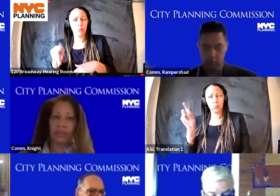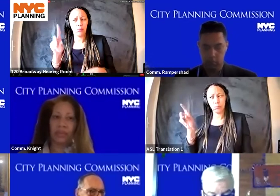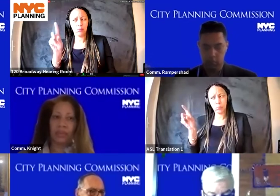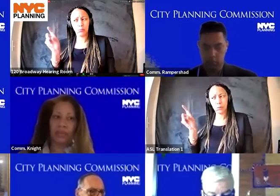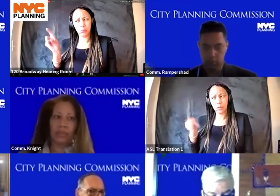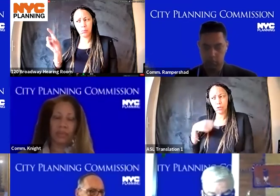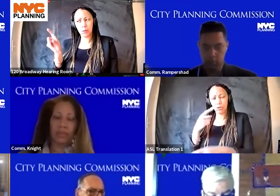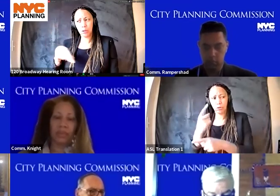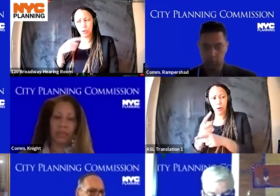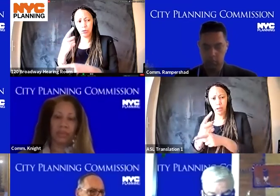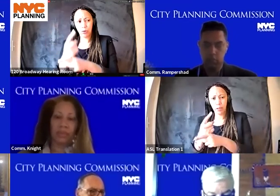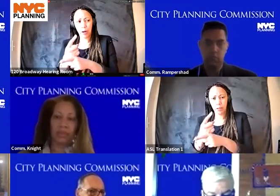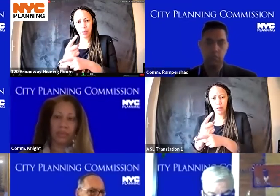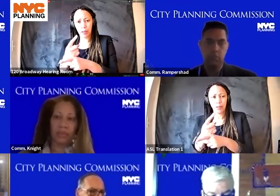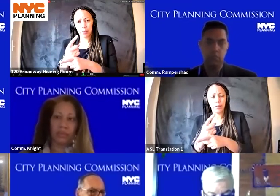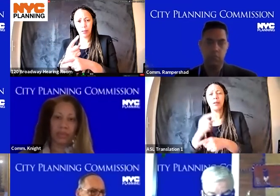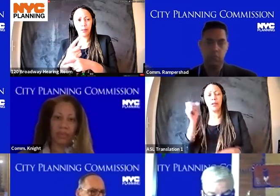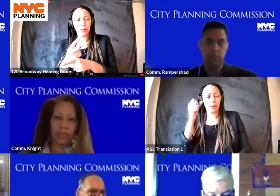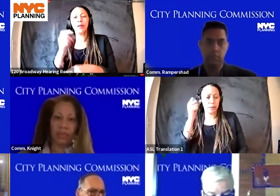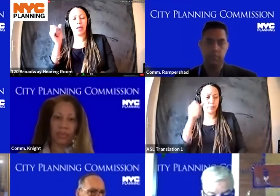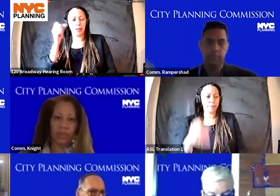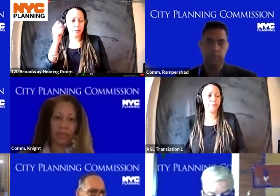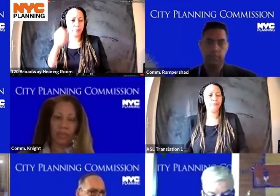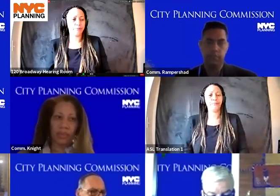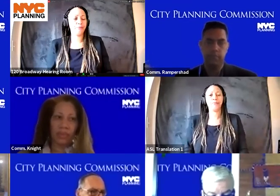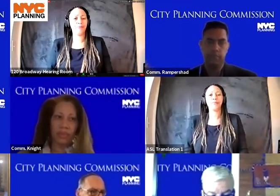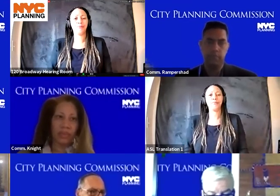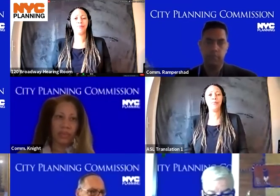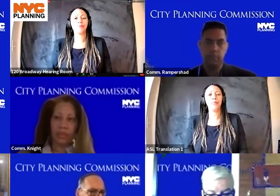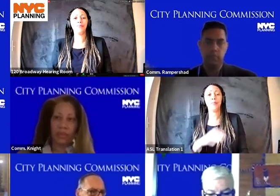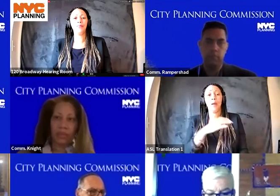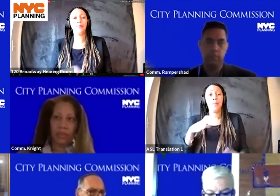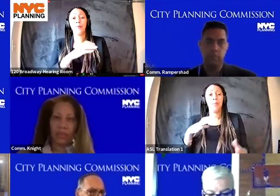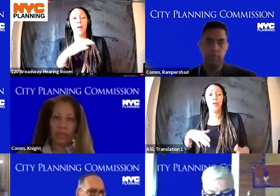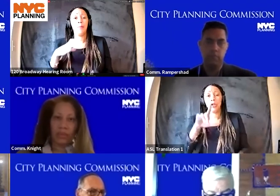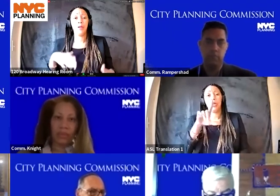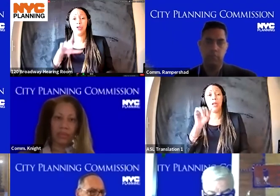Yes. Okay. Vice Chair. Yeah. All right. Commissioner Levin.